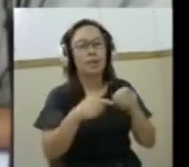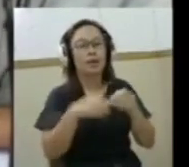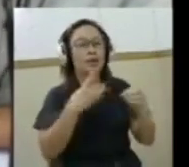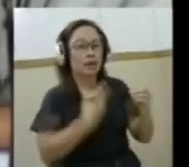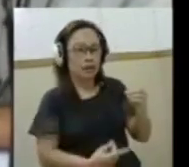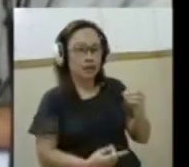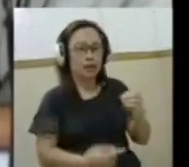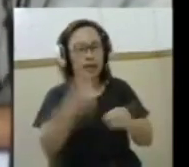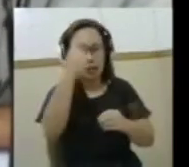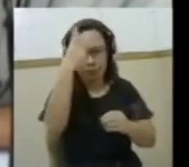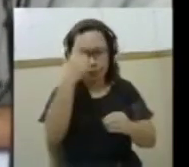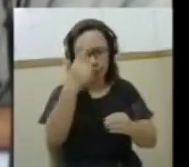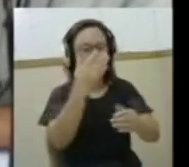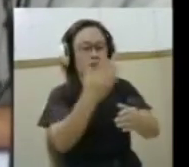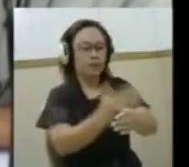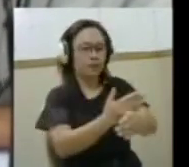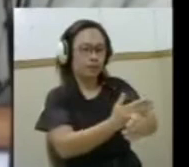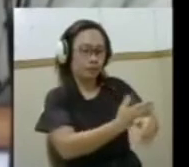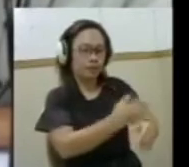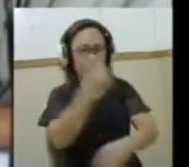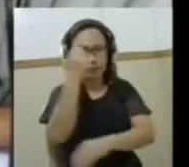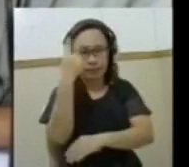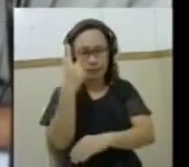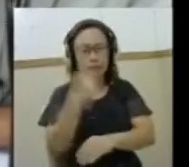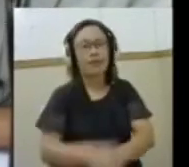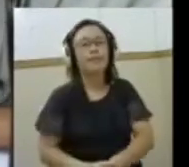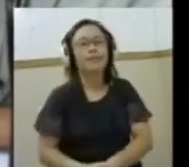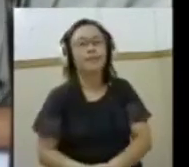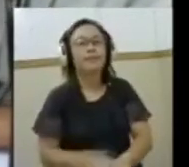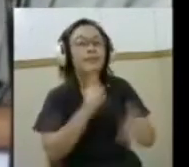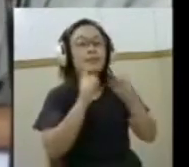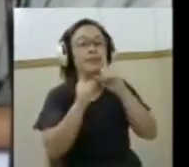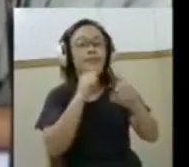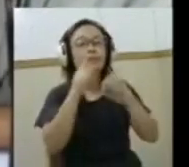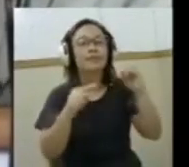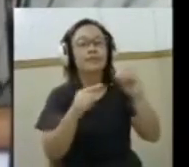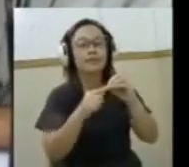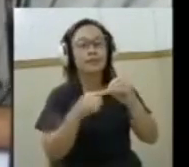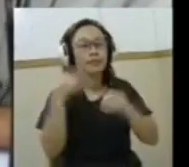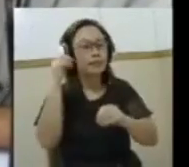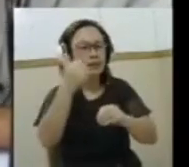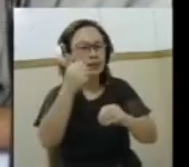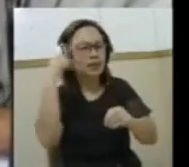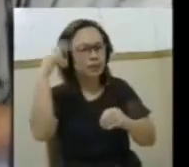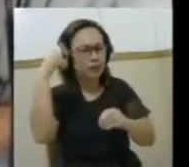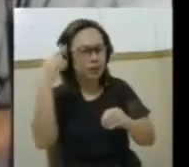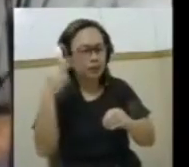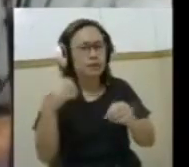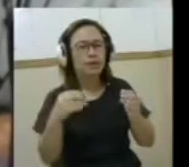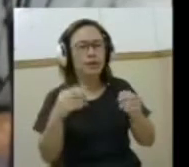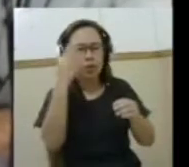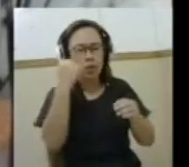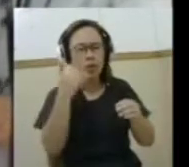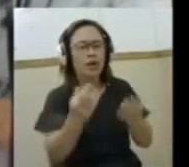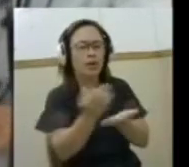improved understanding. It's really nice to hear that, Sir Steve. Now, let's talk about the 10 reasons why research is